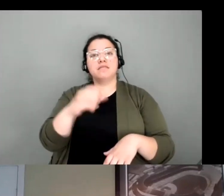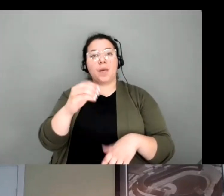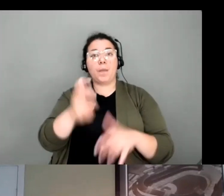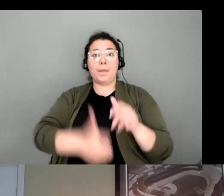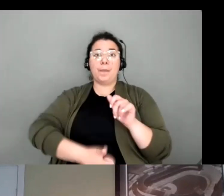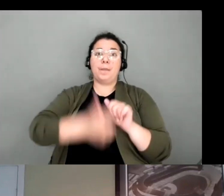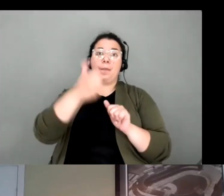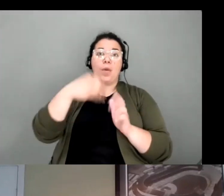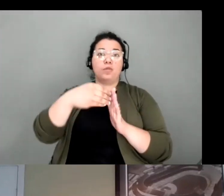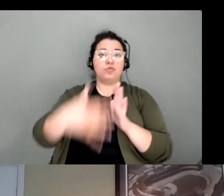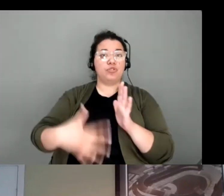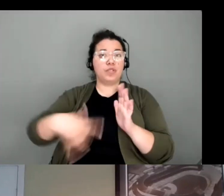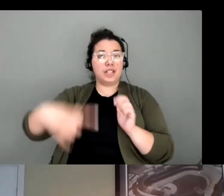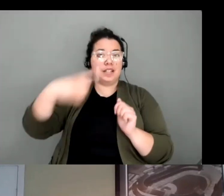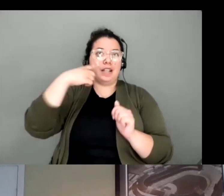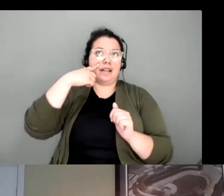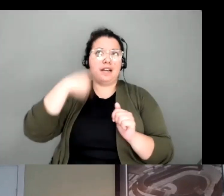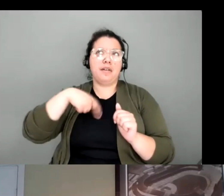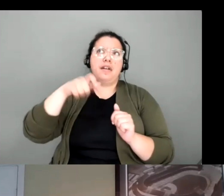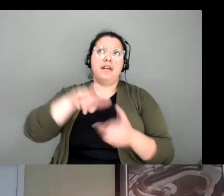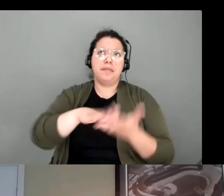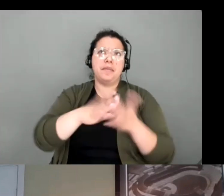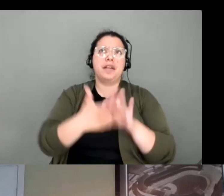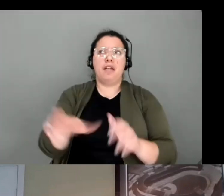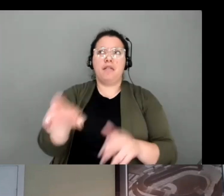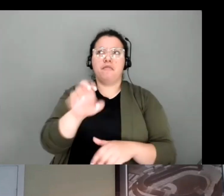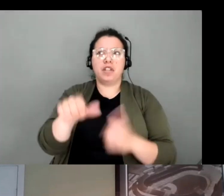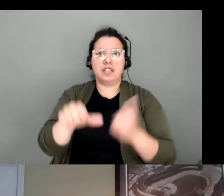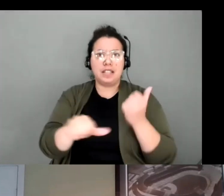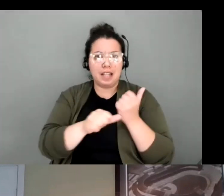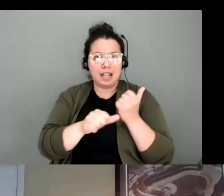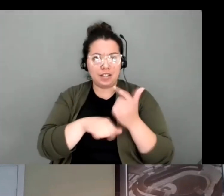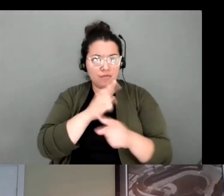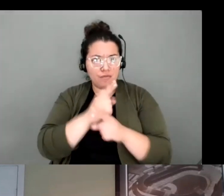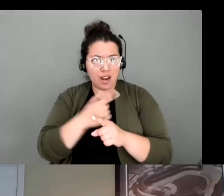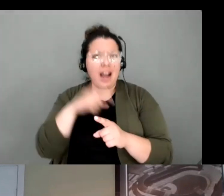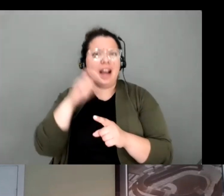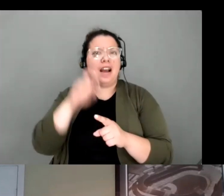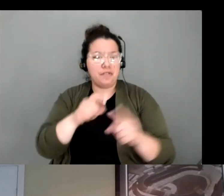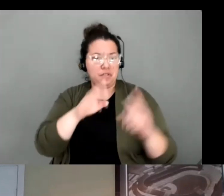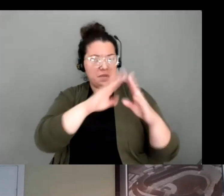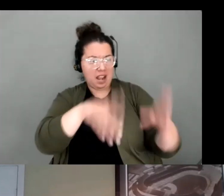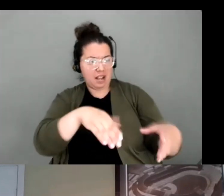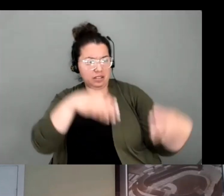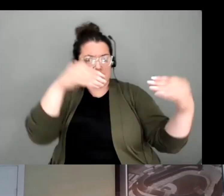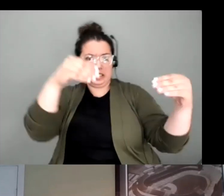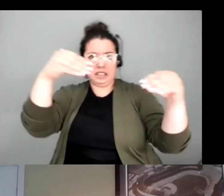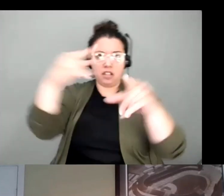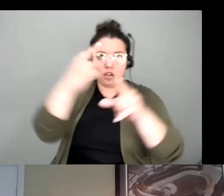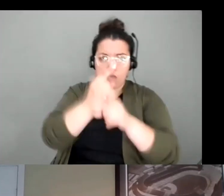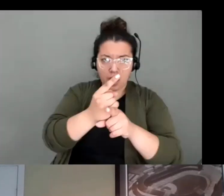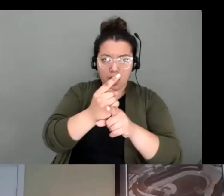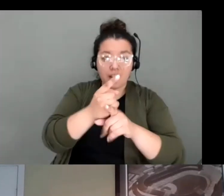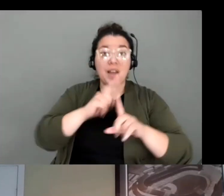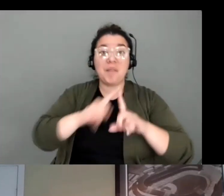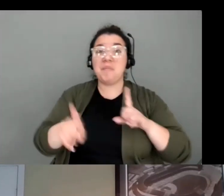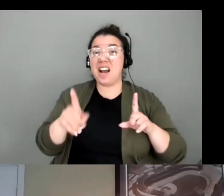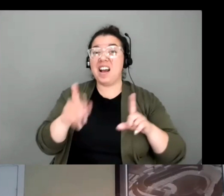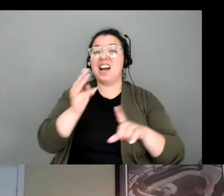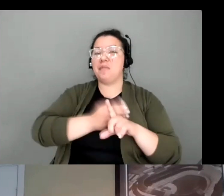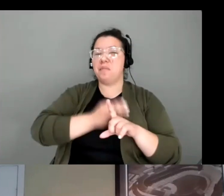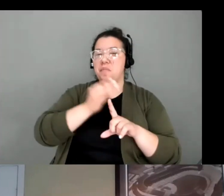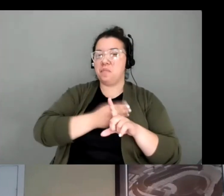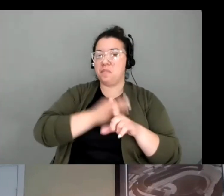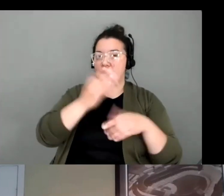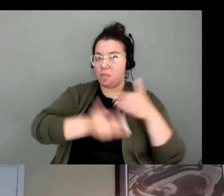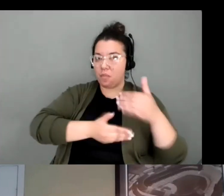job in real estate is a real estate agent, right? That's selling the homes, but there's a whole mortgage process, which I know very well because my